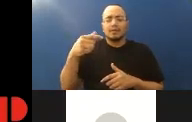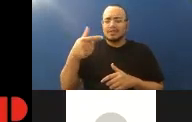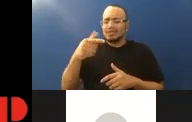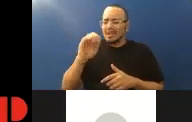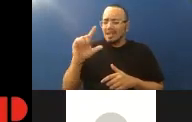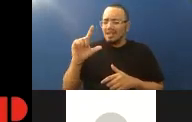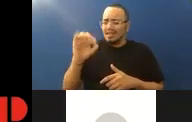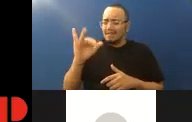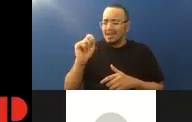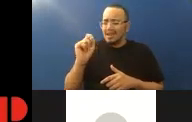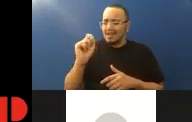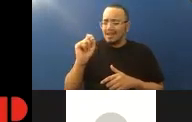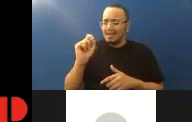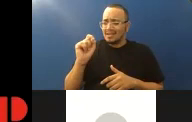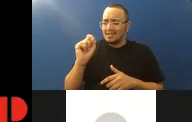have